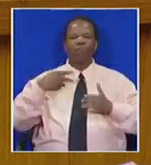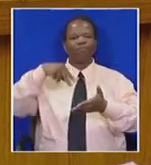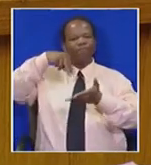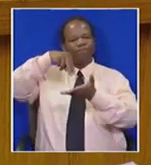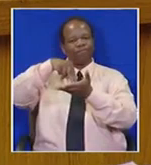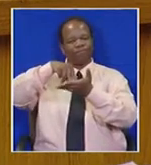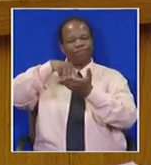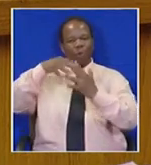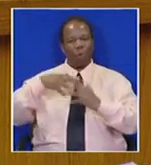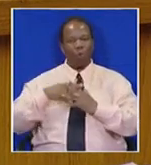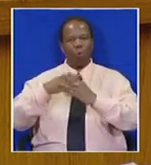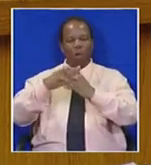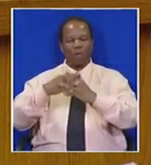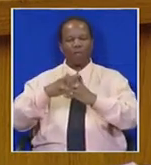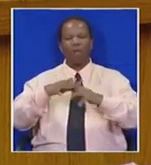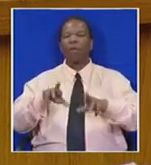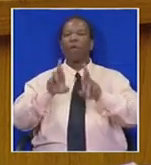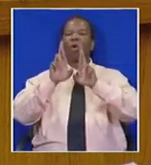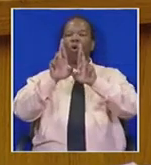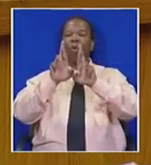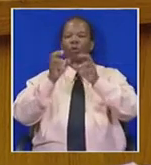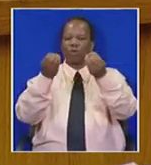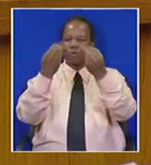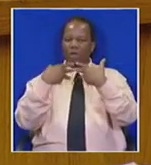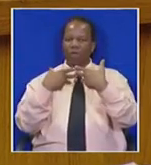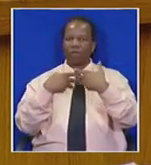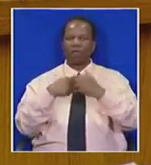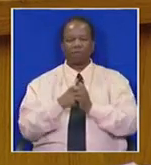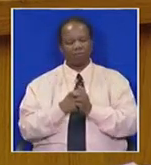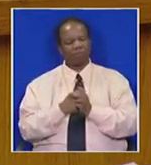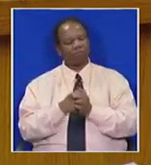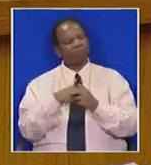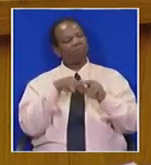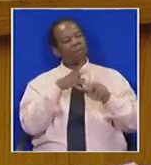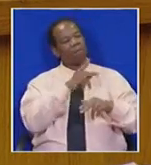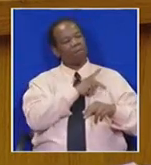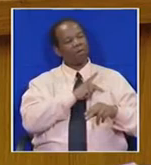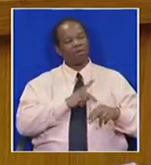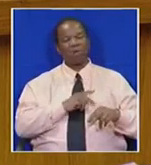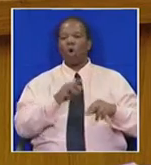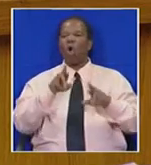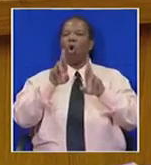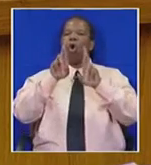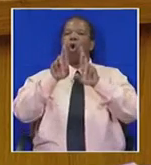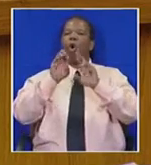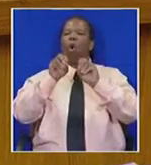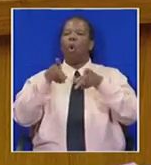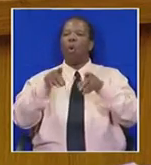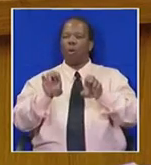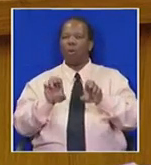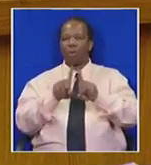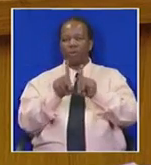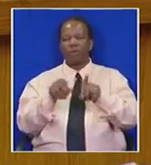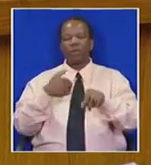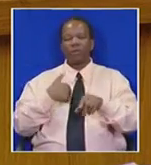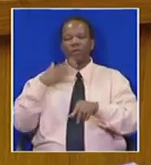to applaud the renewed hope that you gave. Hope, Mr. President, is the most fertile state of mind to drive a